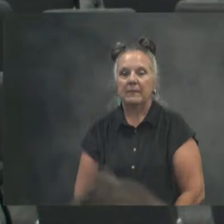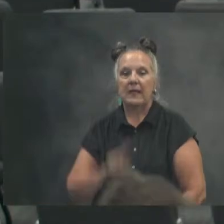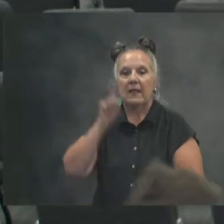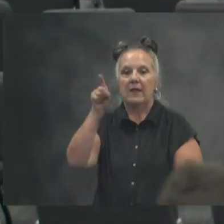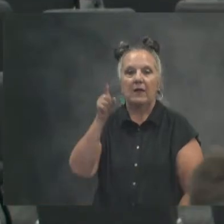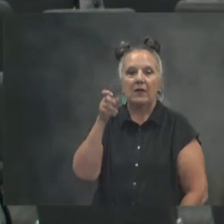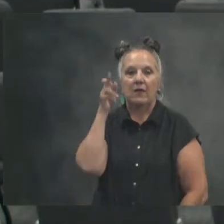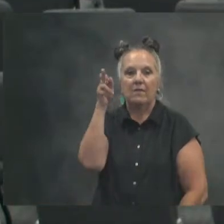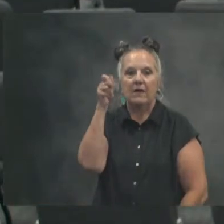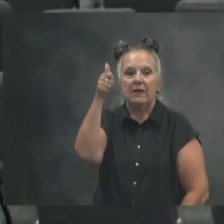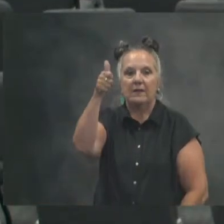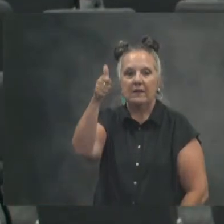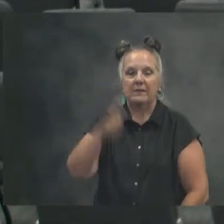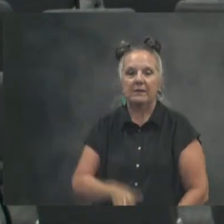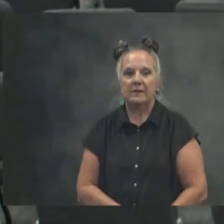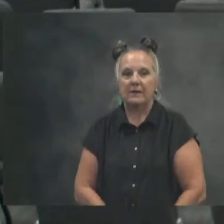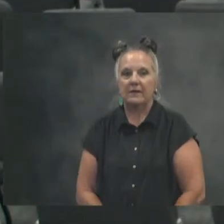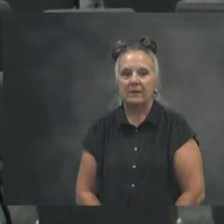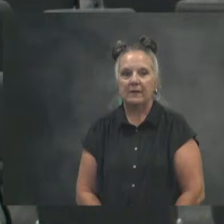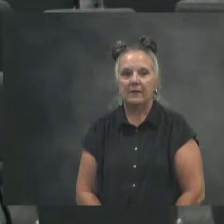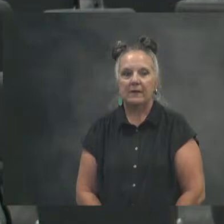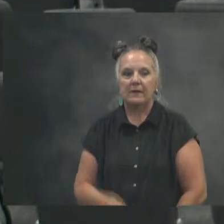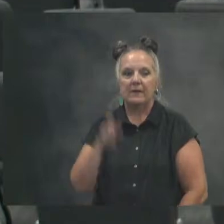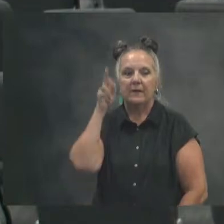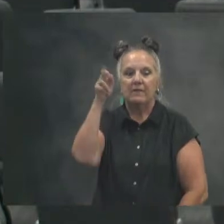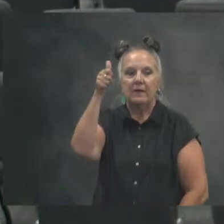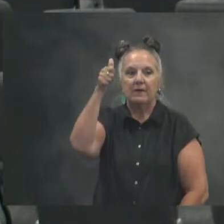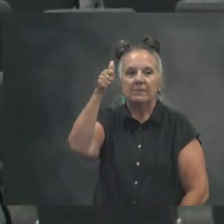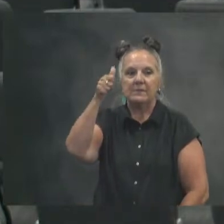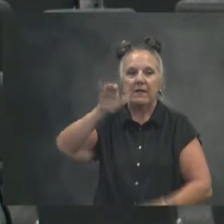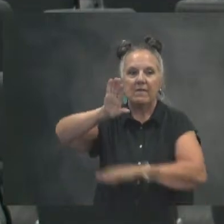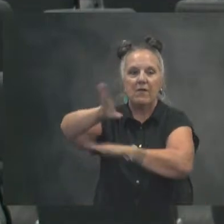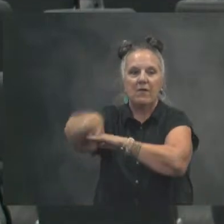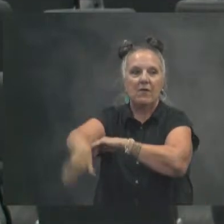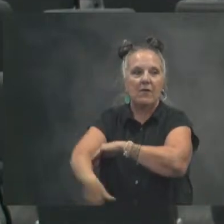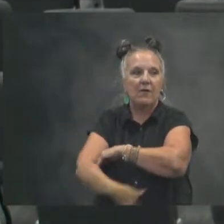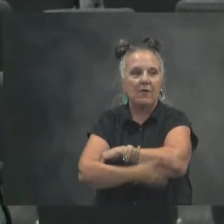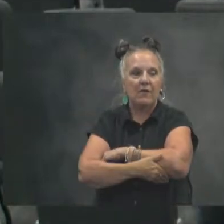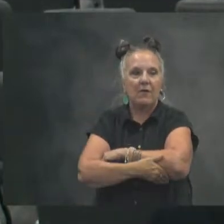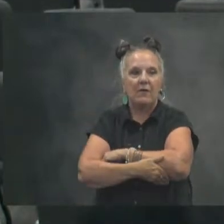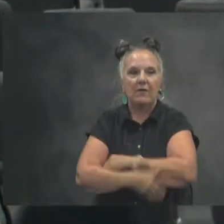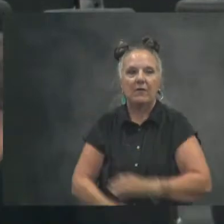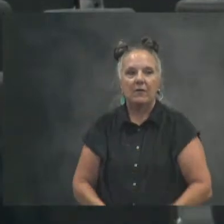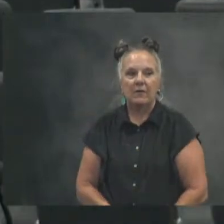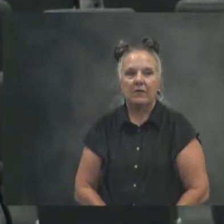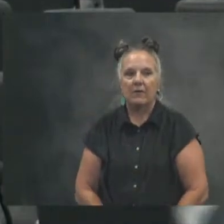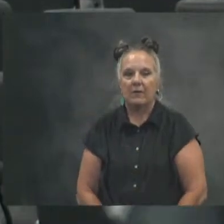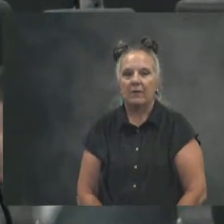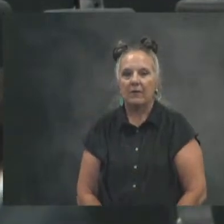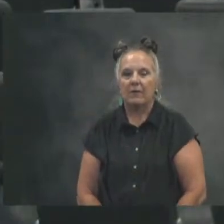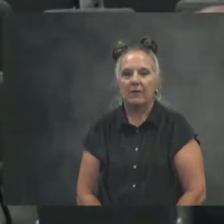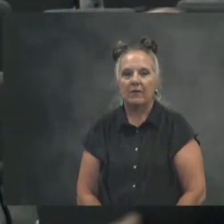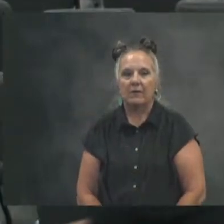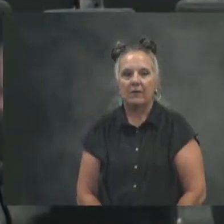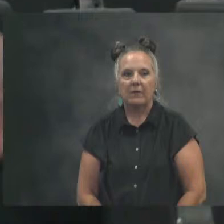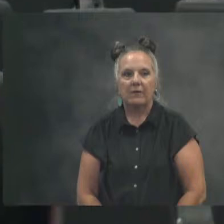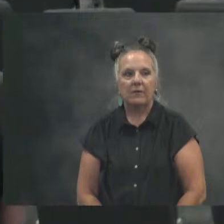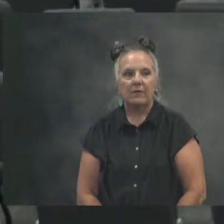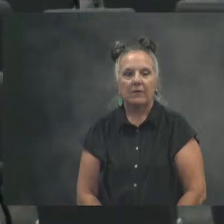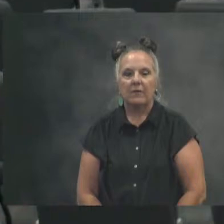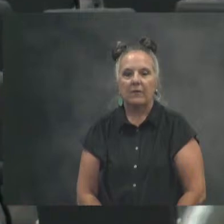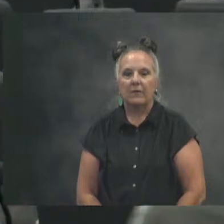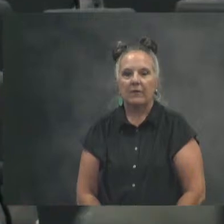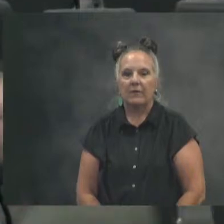Well, I'd just like to say that somebody said we didn't say the Pledge of Allegiance anymore, and I'm